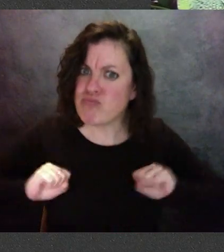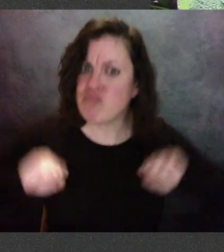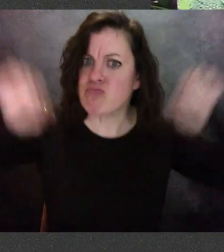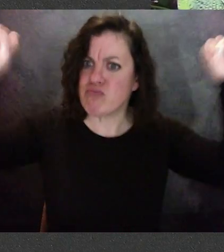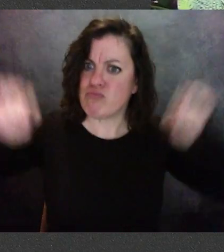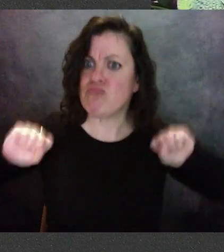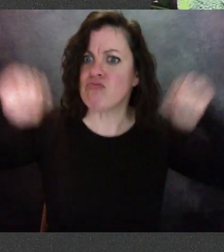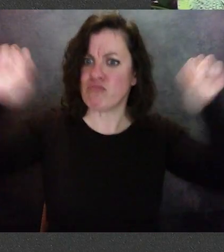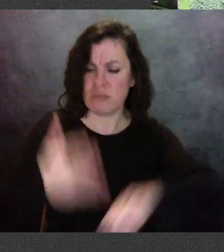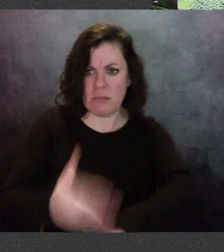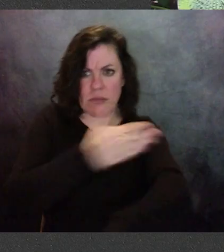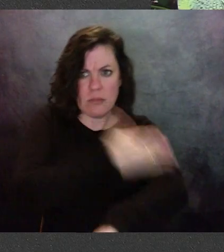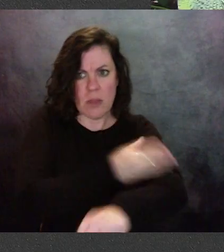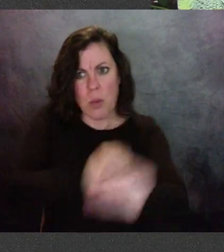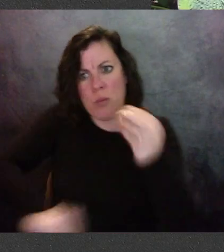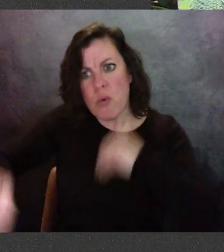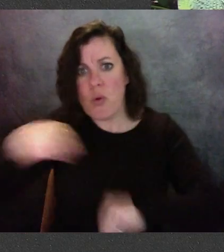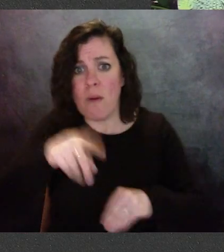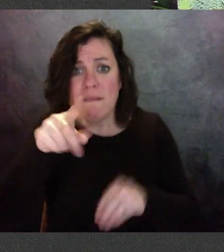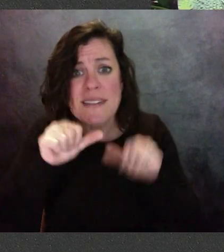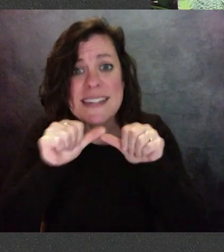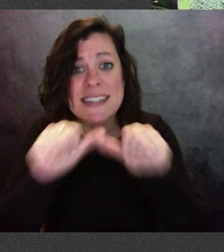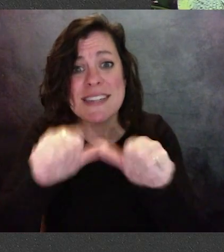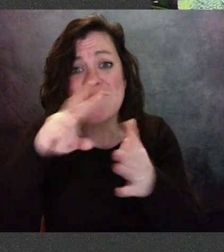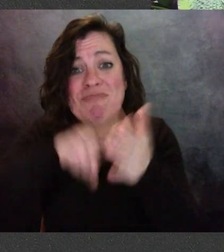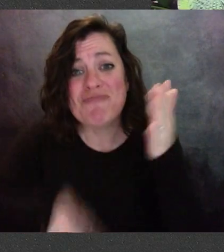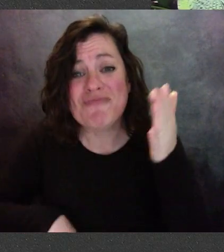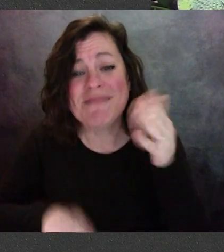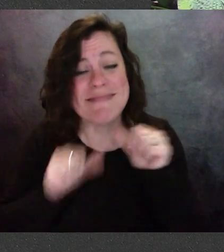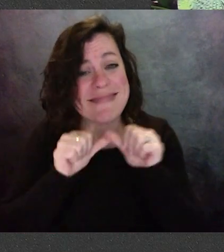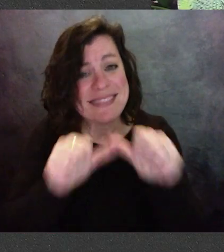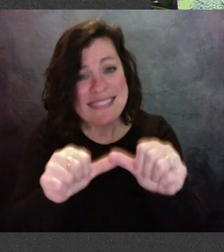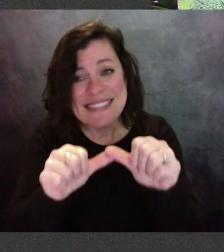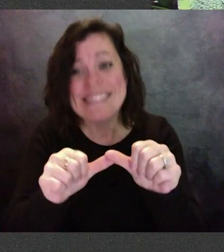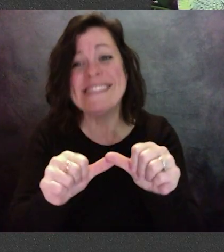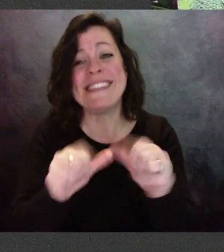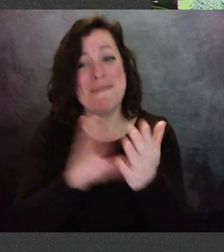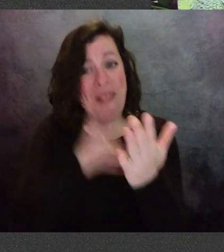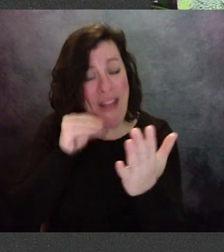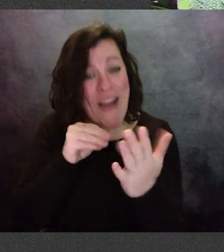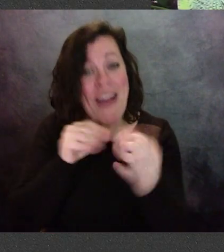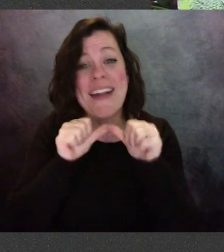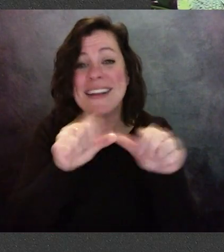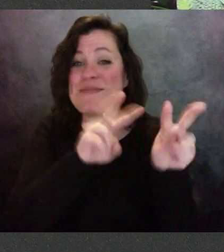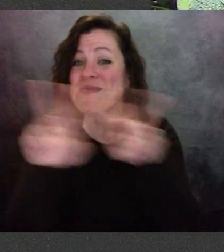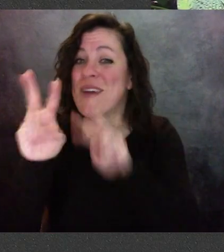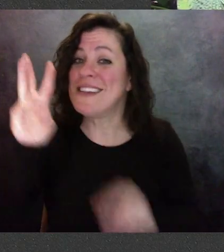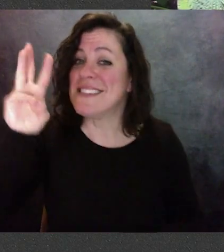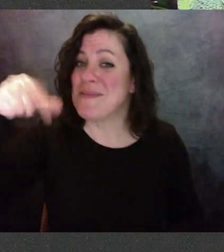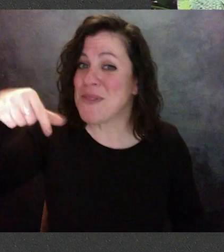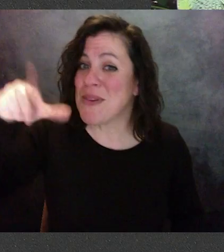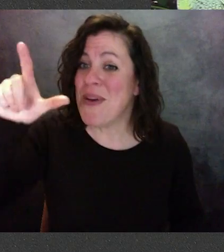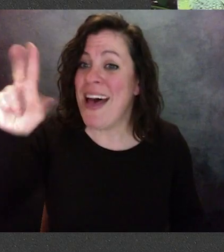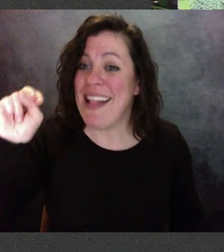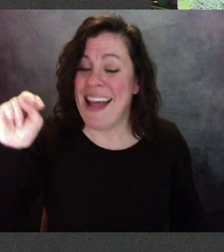moving. And keep reading, keep learning, and keep watching WQLN. Because